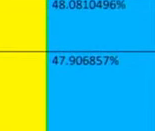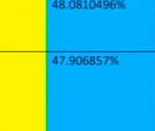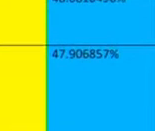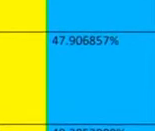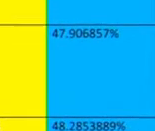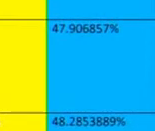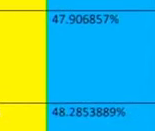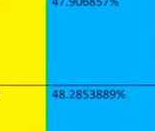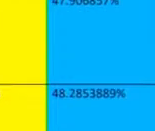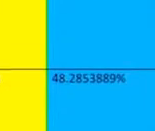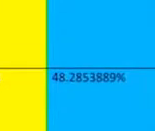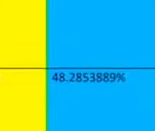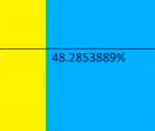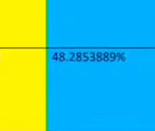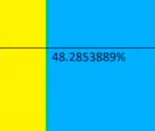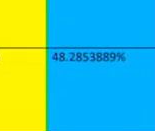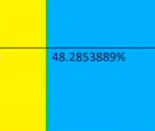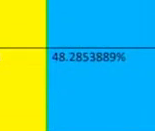none was done.